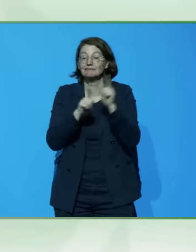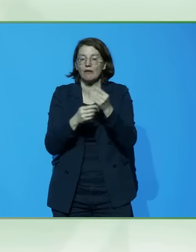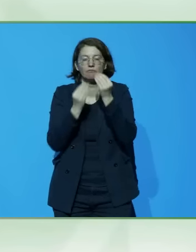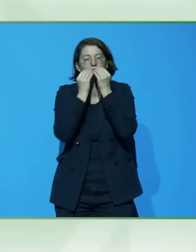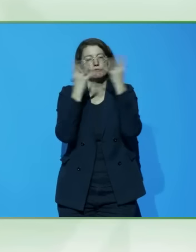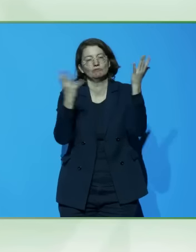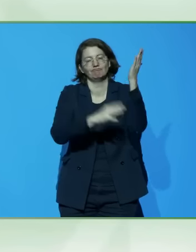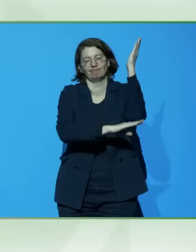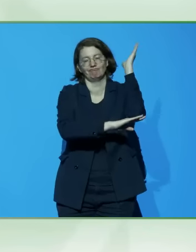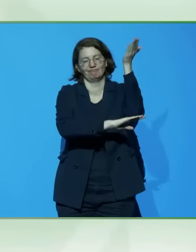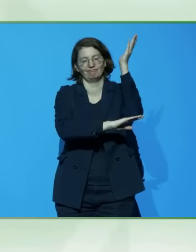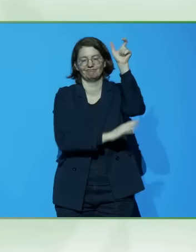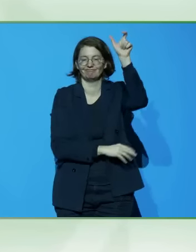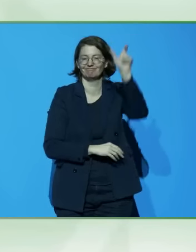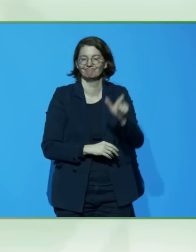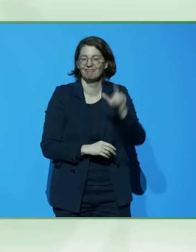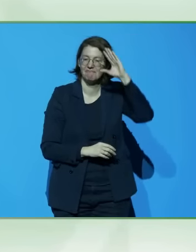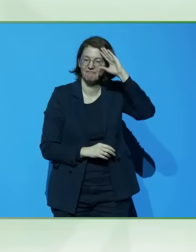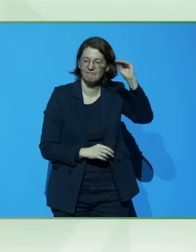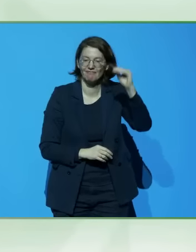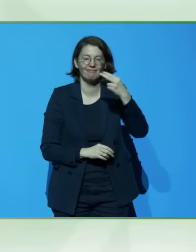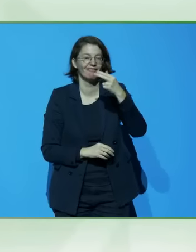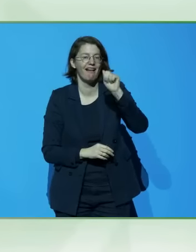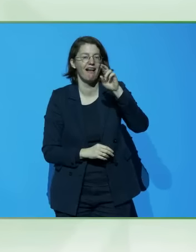arts as well.